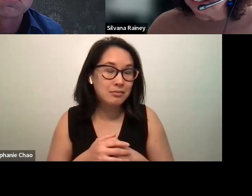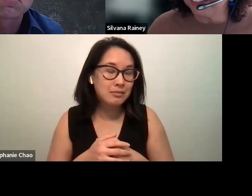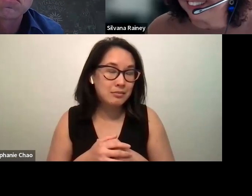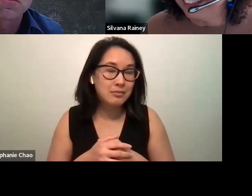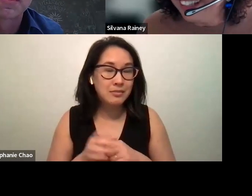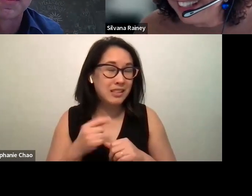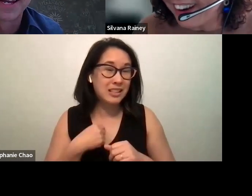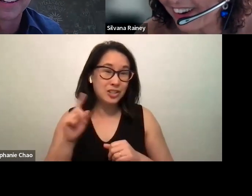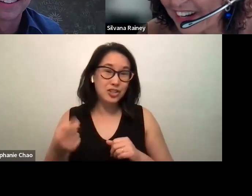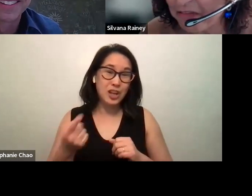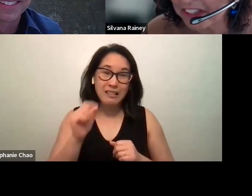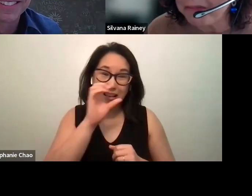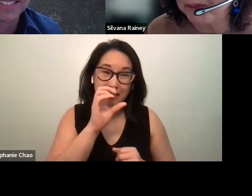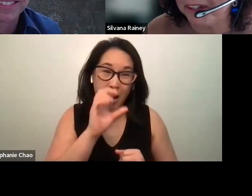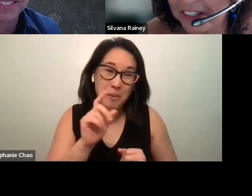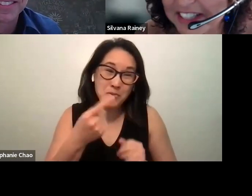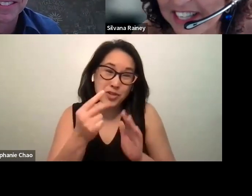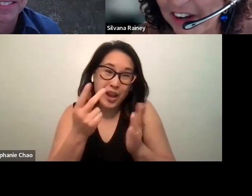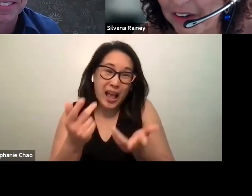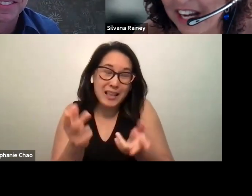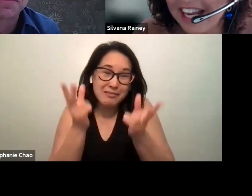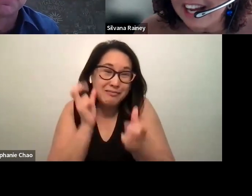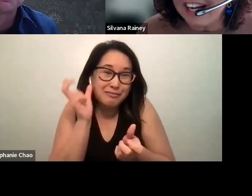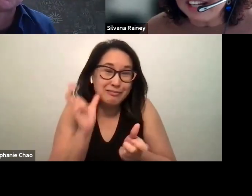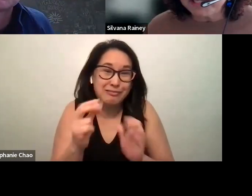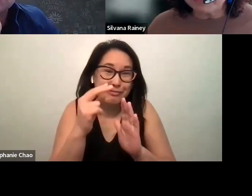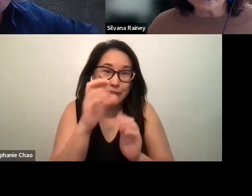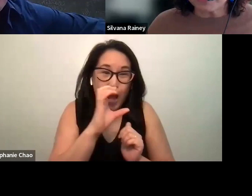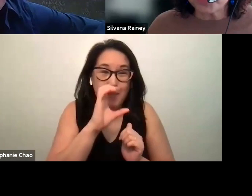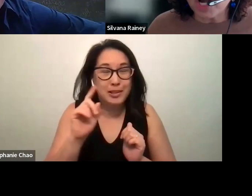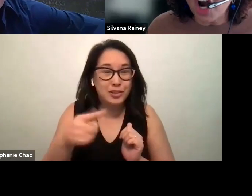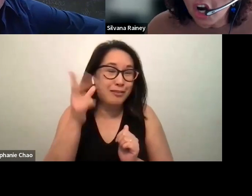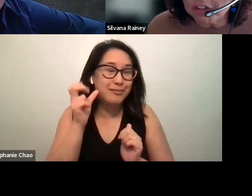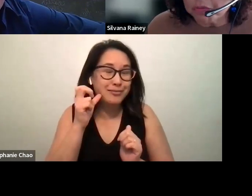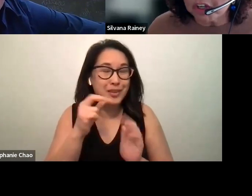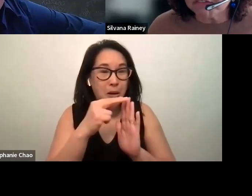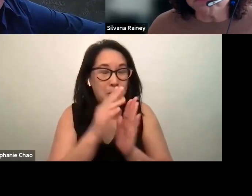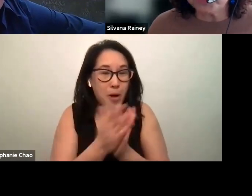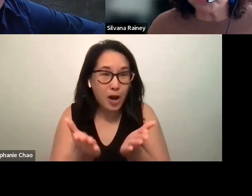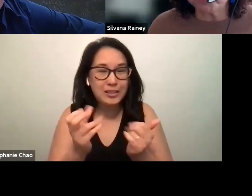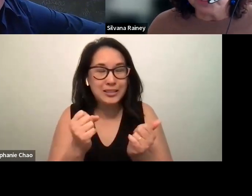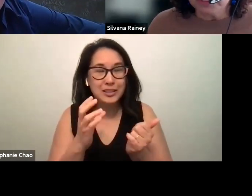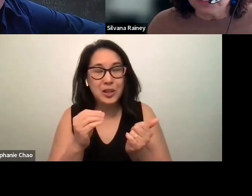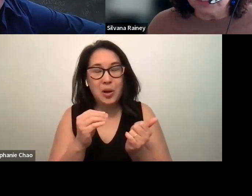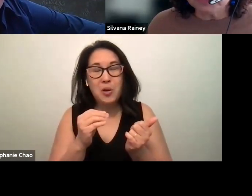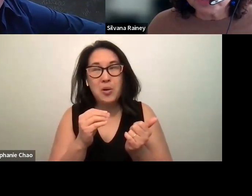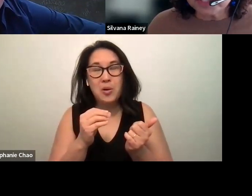comic or even a book. So it becomes such a hard work for me